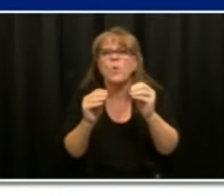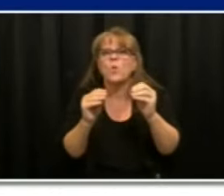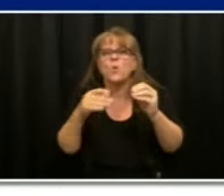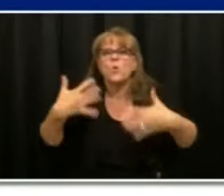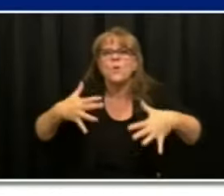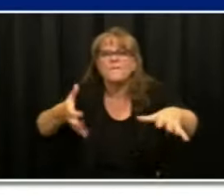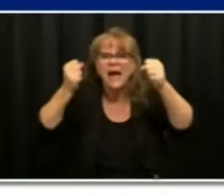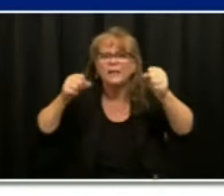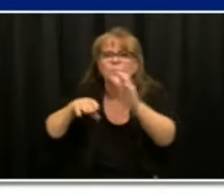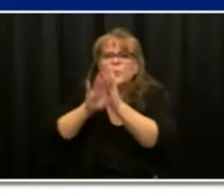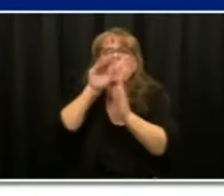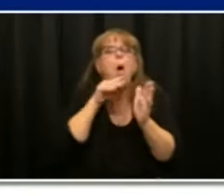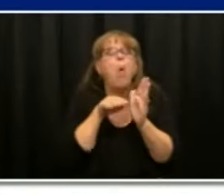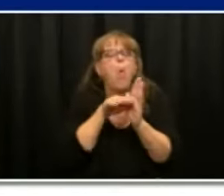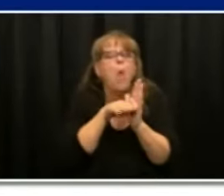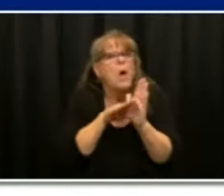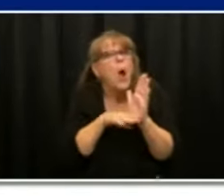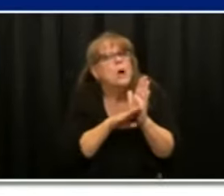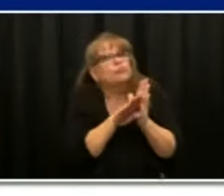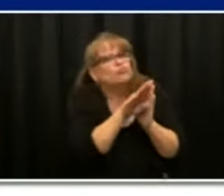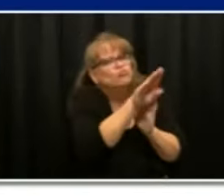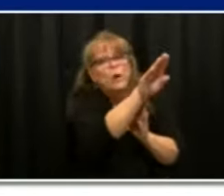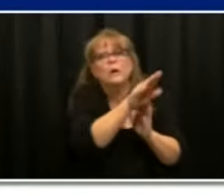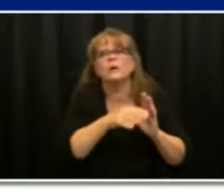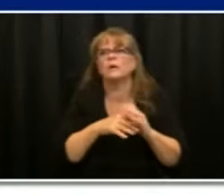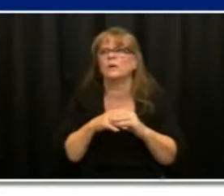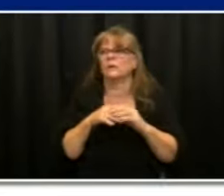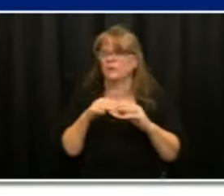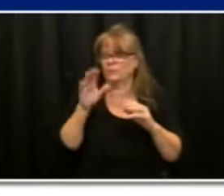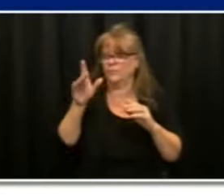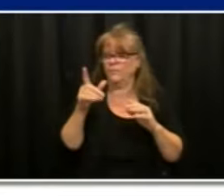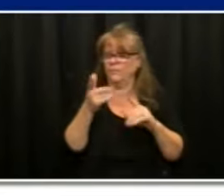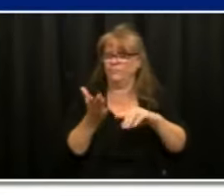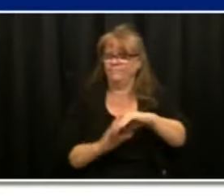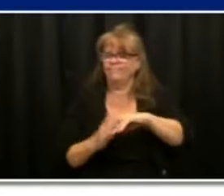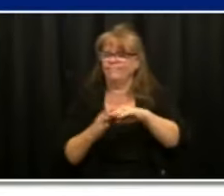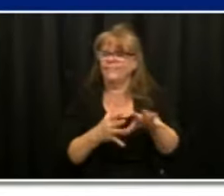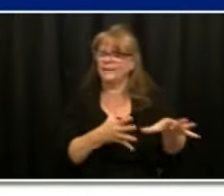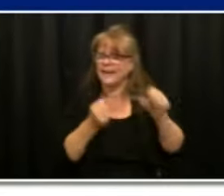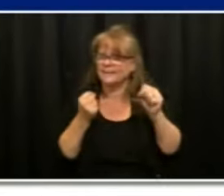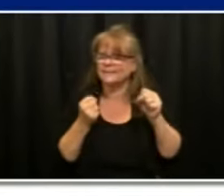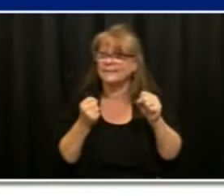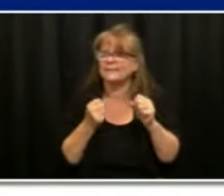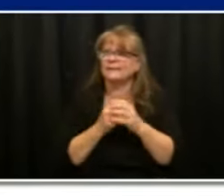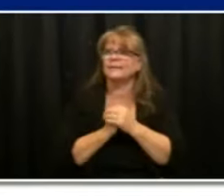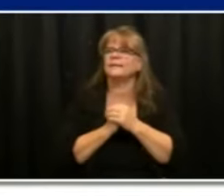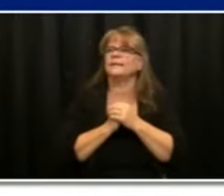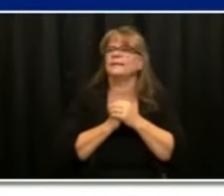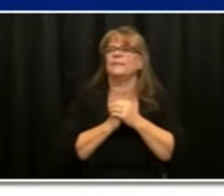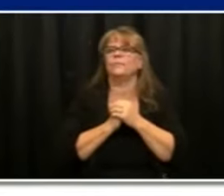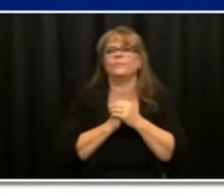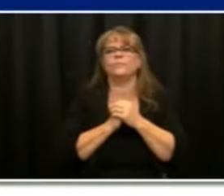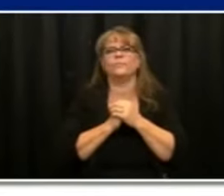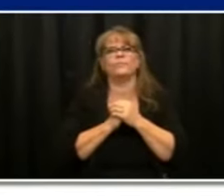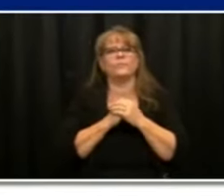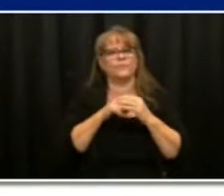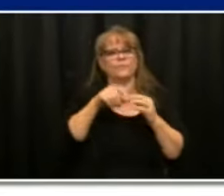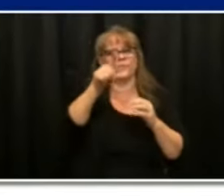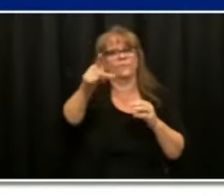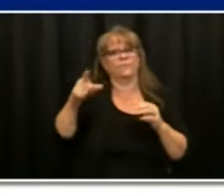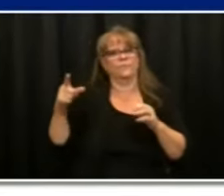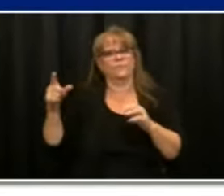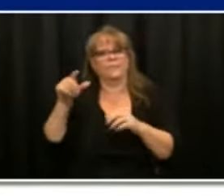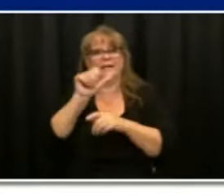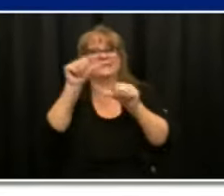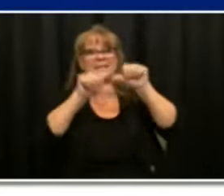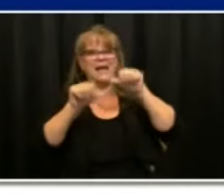Next slide. That acceleration is consistent with the effective reproductive number, or R value, trend that we are seeing right now. This